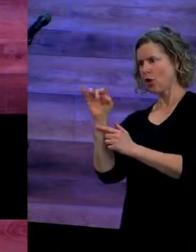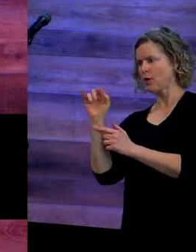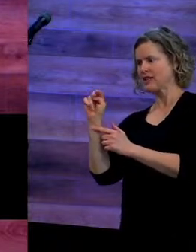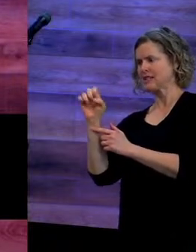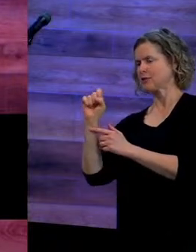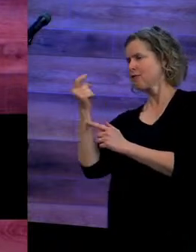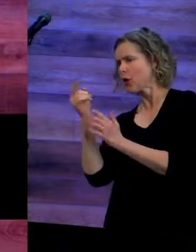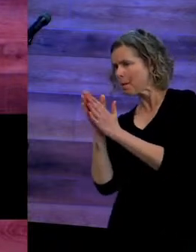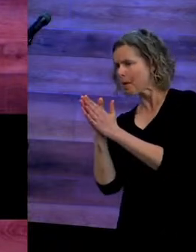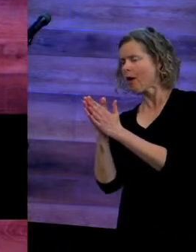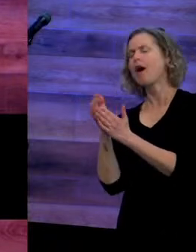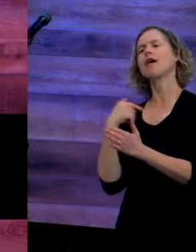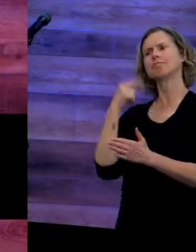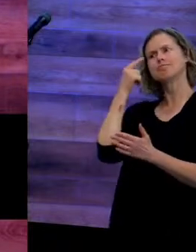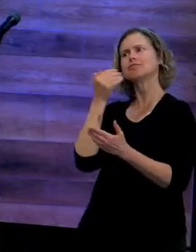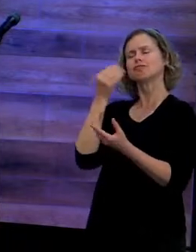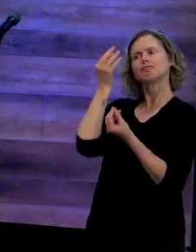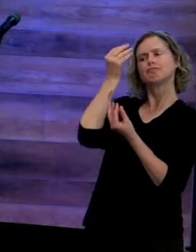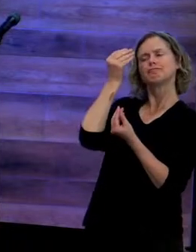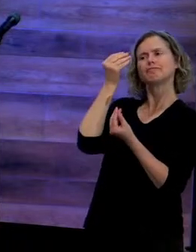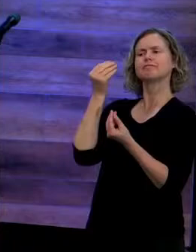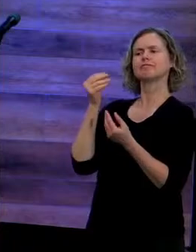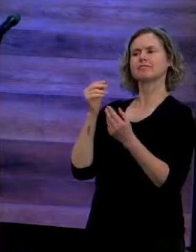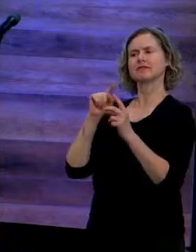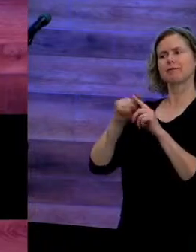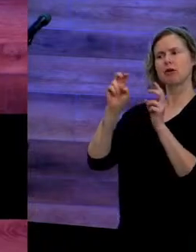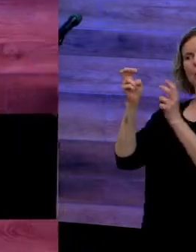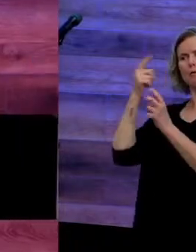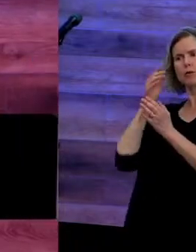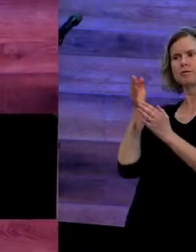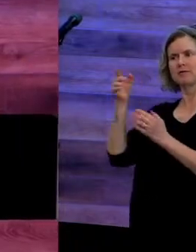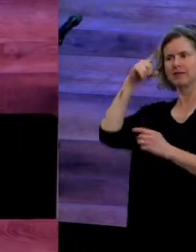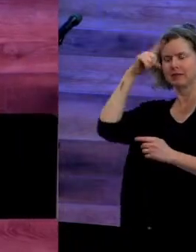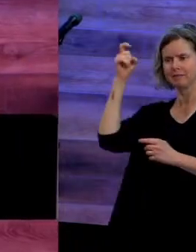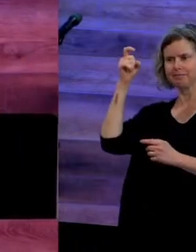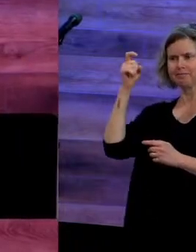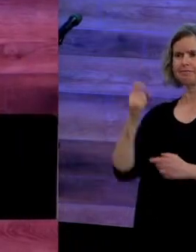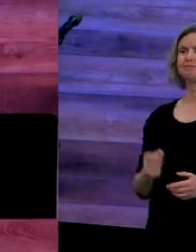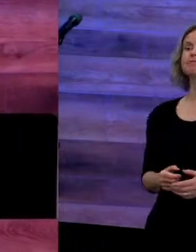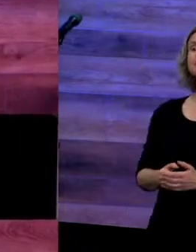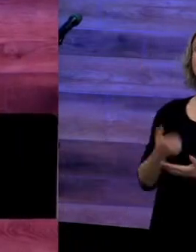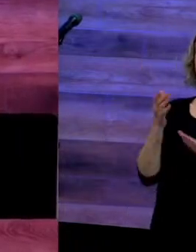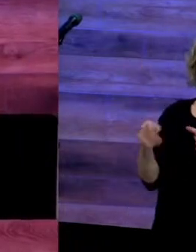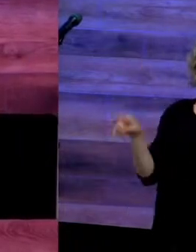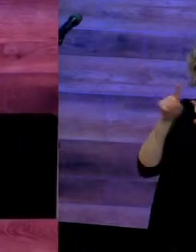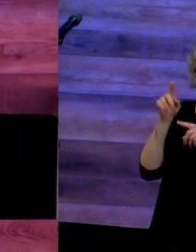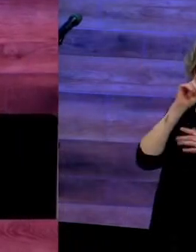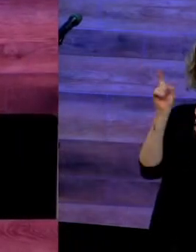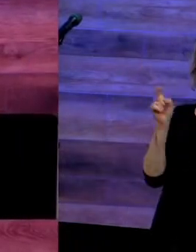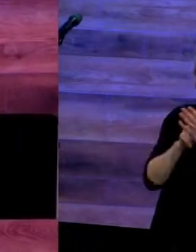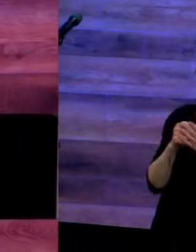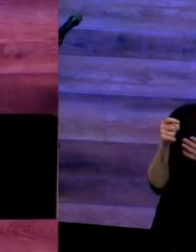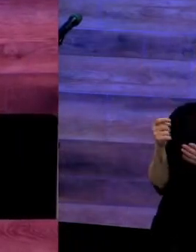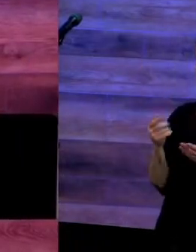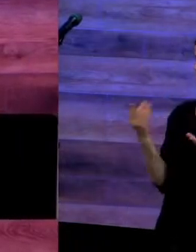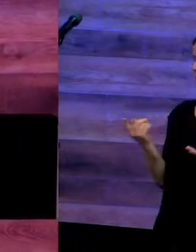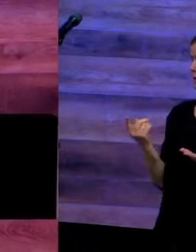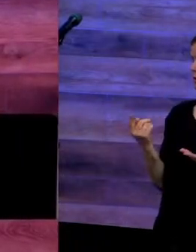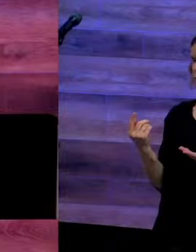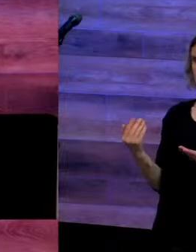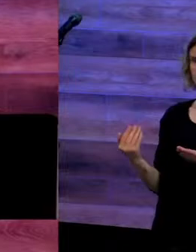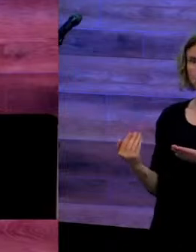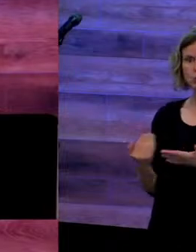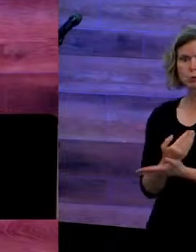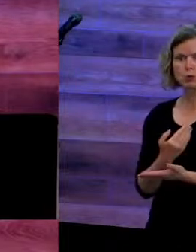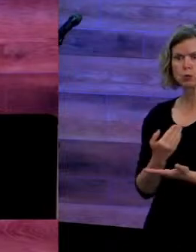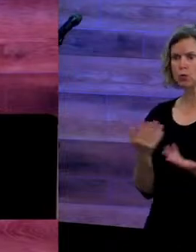summer. Before I get started, you might have noticed, if the keen observers of you, something new in the seats in front of you. They're kind of scattered